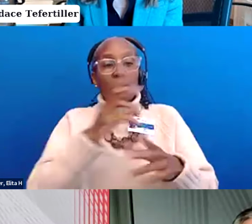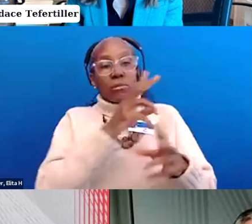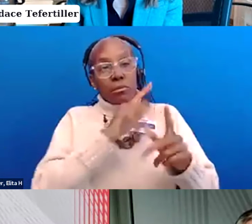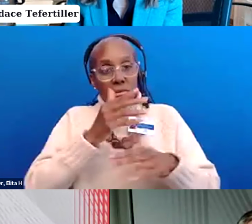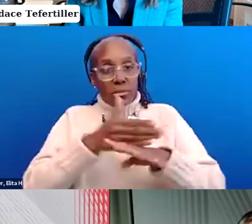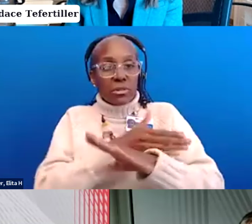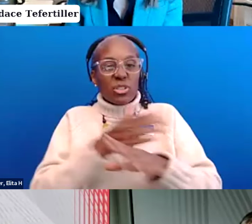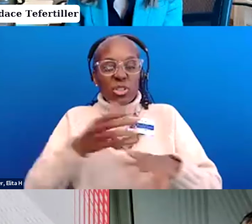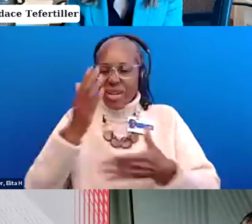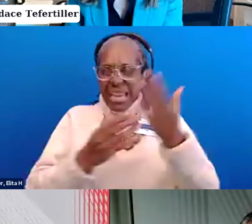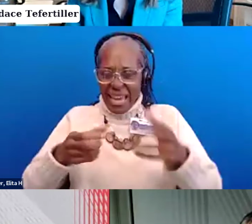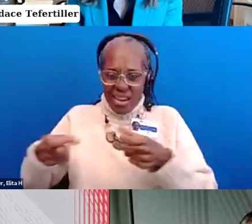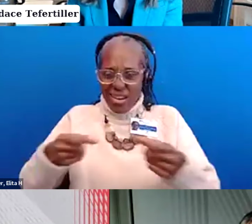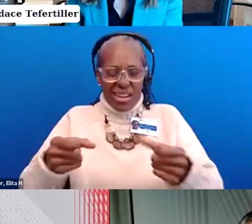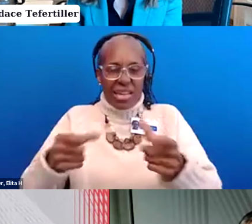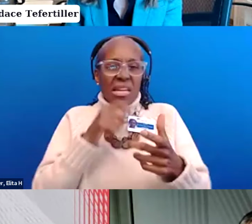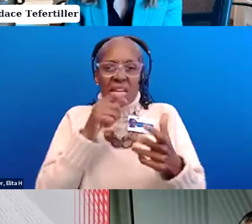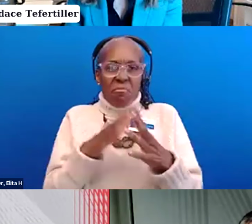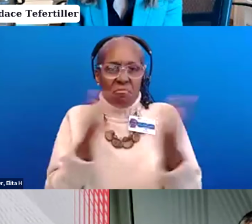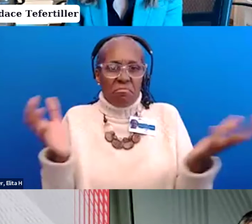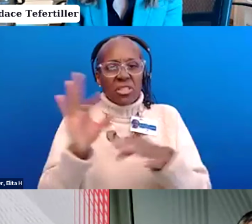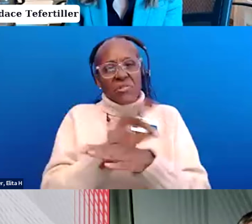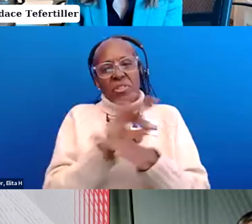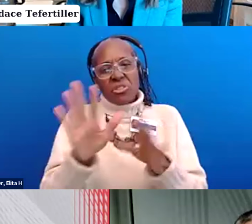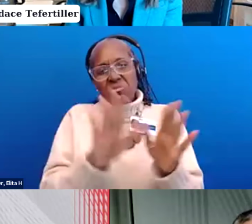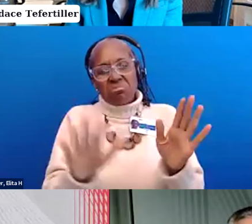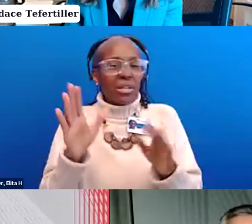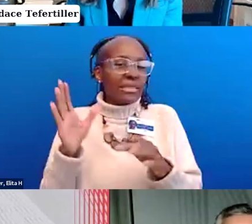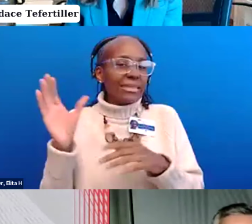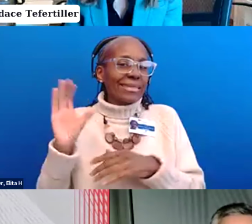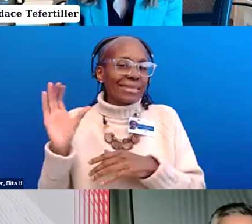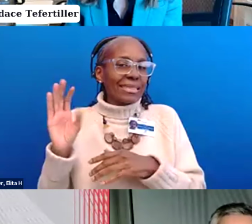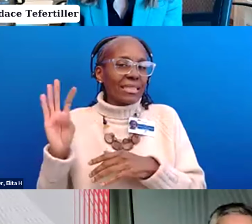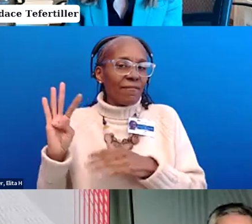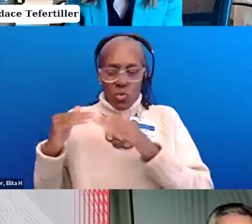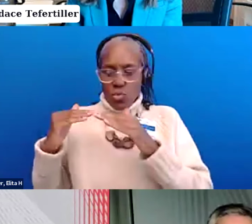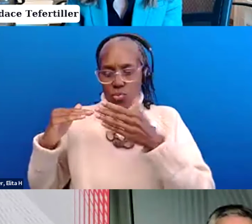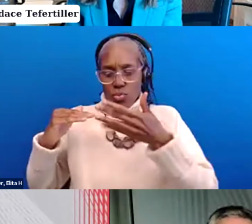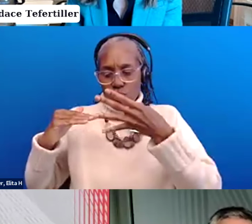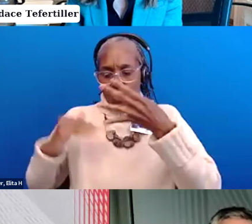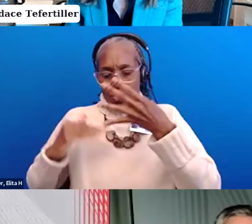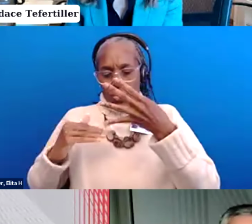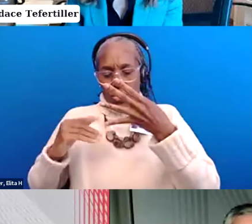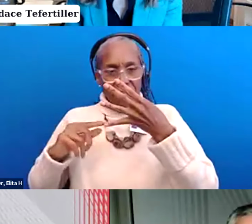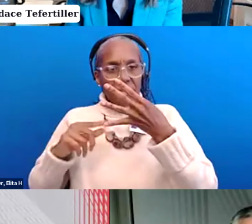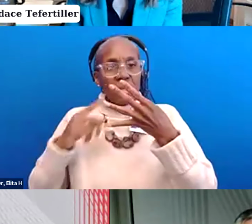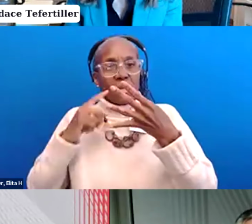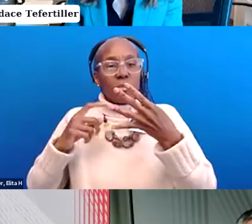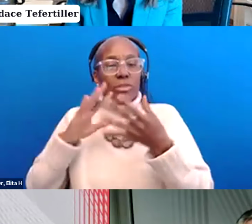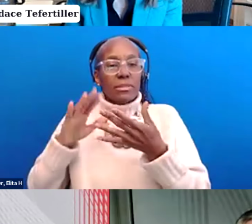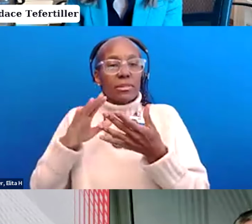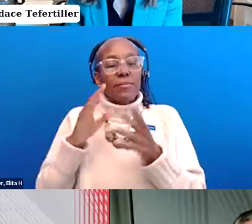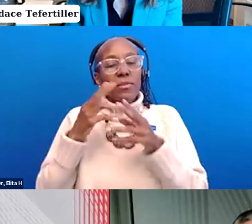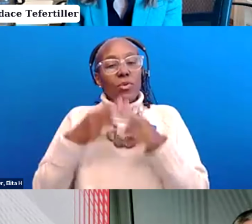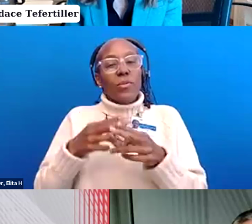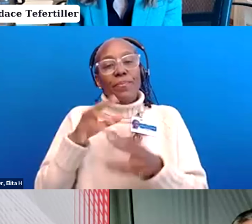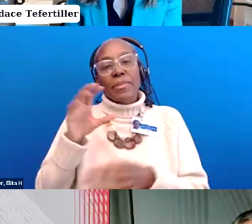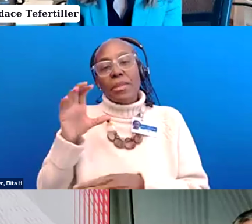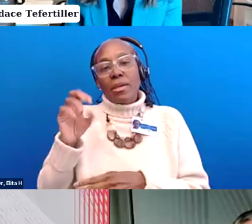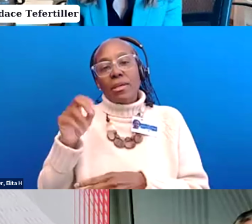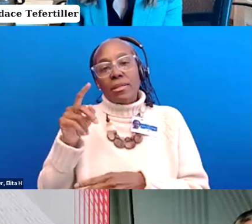but not much more than that. I functioned maybe around a C4 level due to central cord syndrome. So I